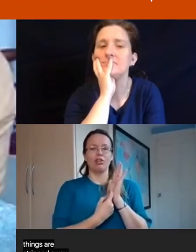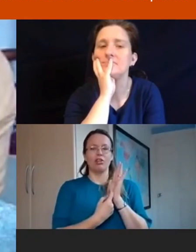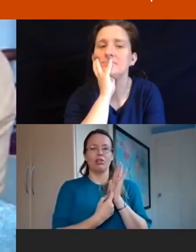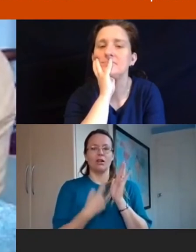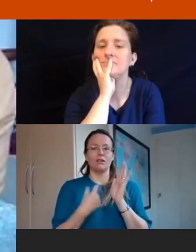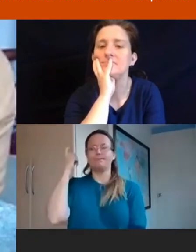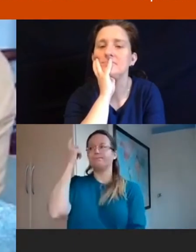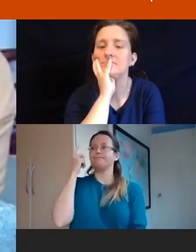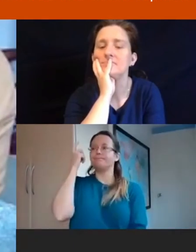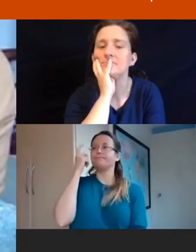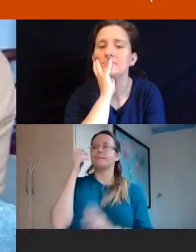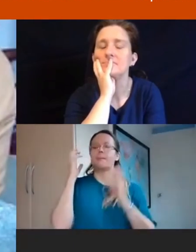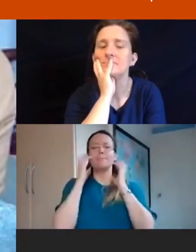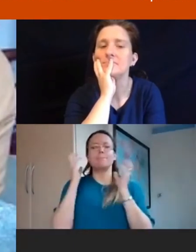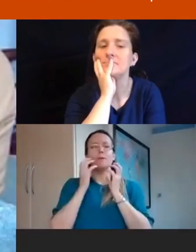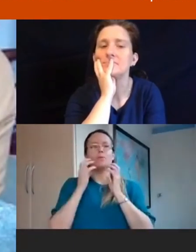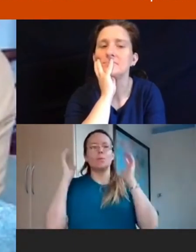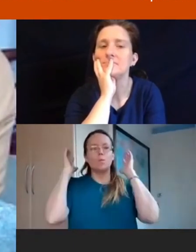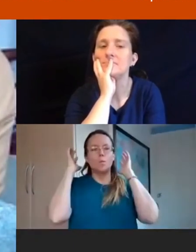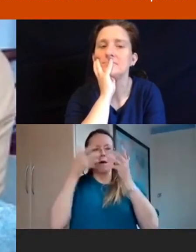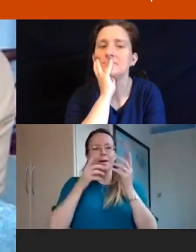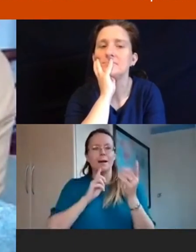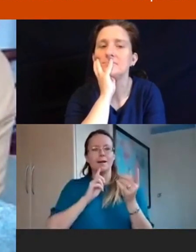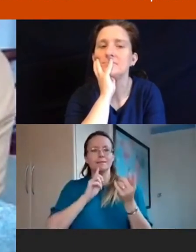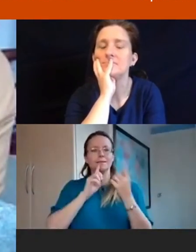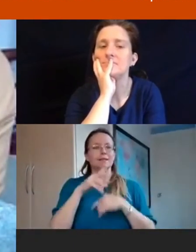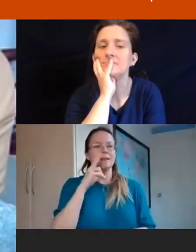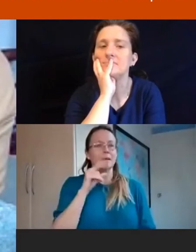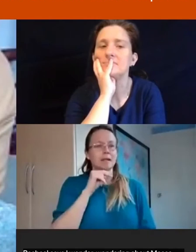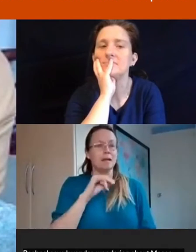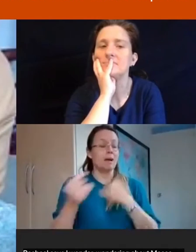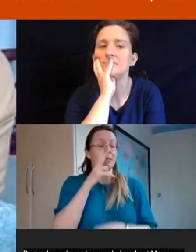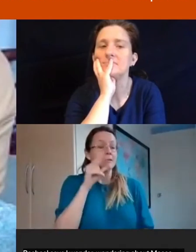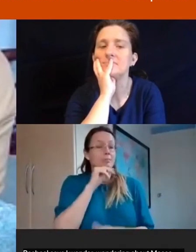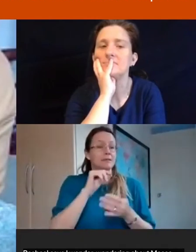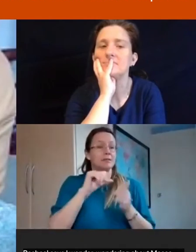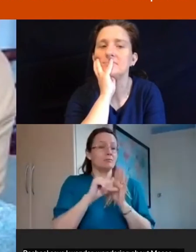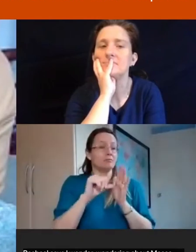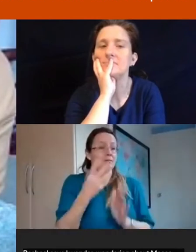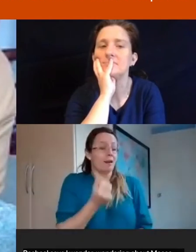I'm wondering about Moses being worried about speaking, possibly due to a speech impairment.